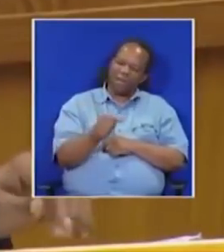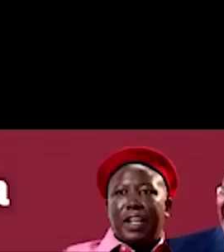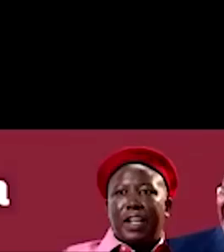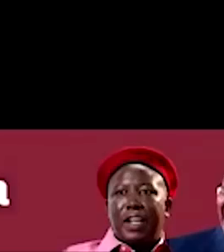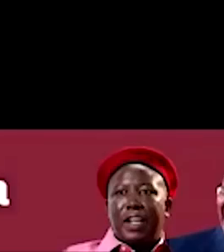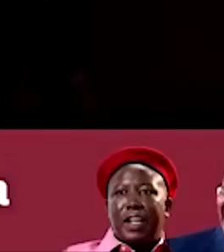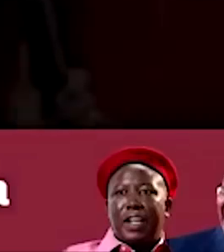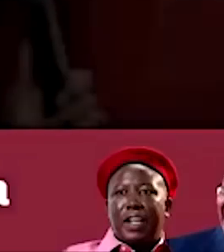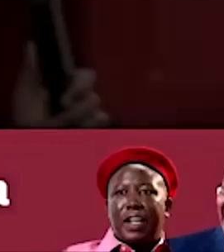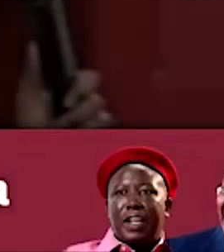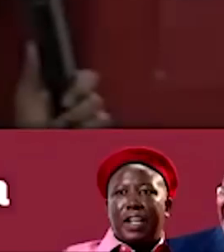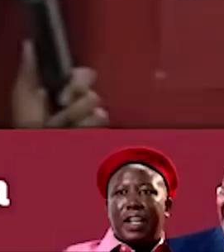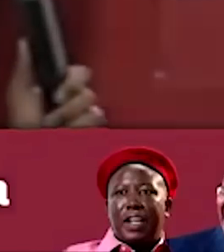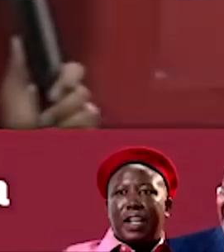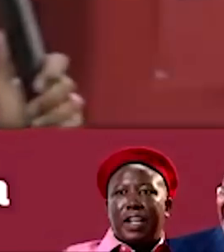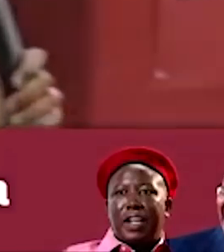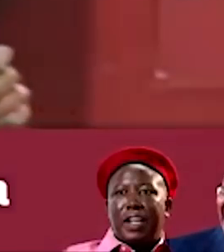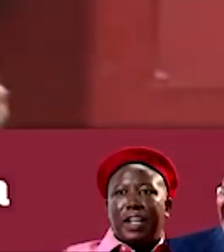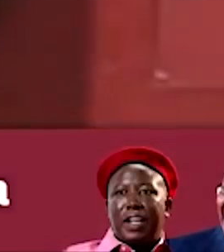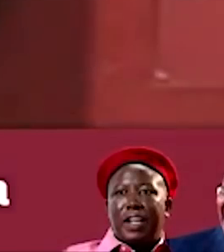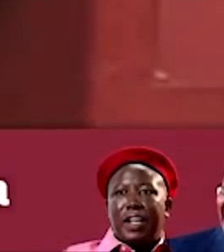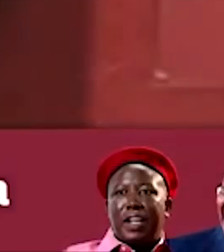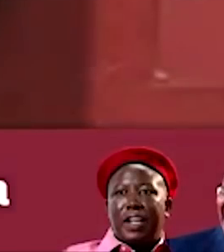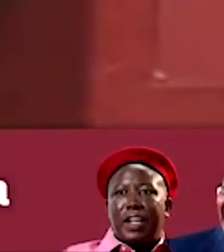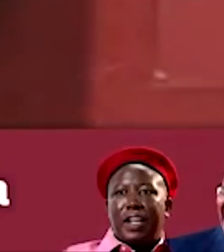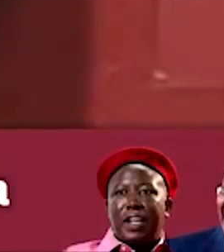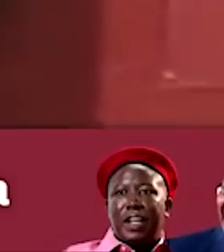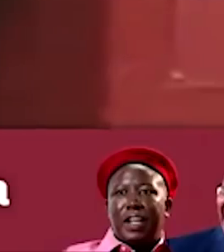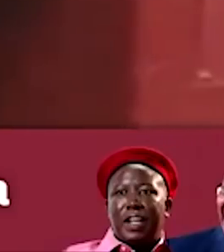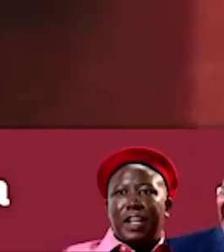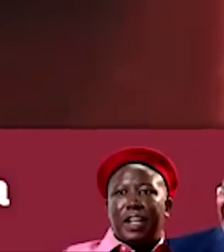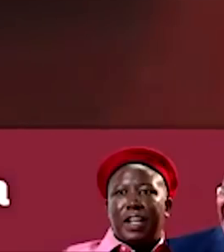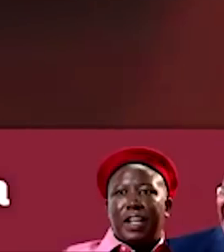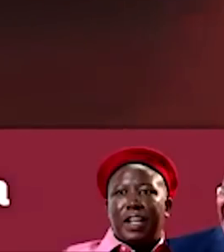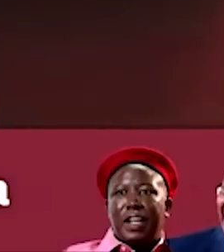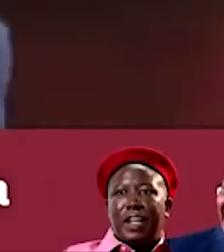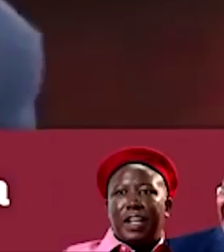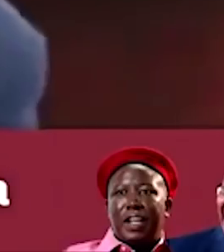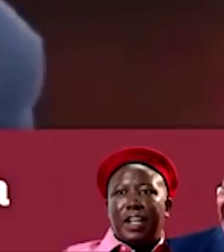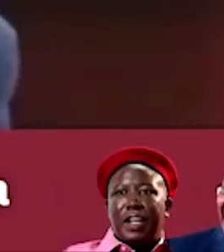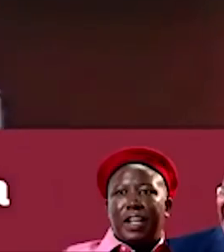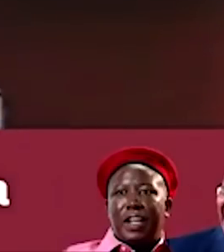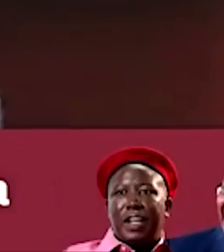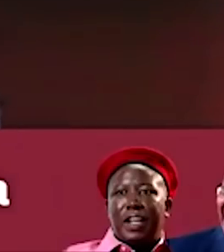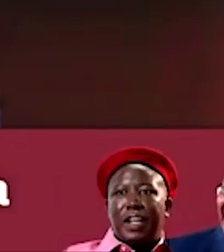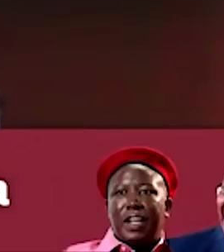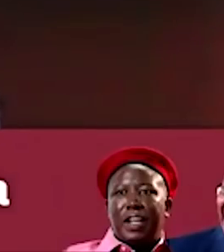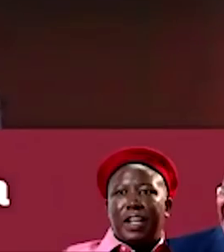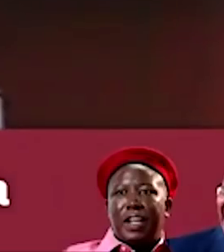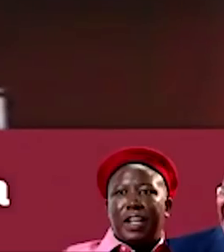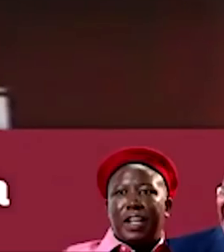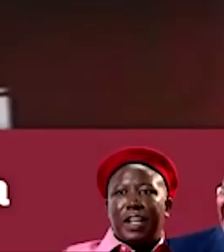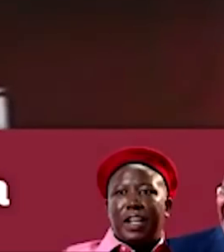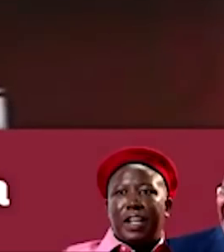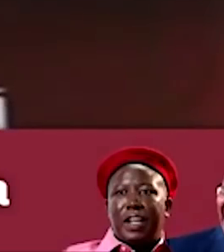landless. We don't know what peace looks like. They've been living peacefully. They've been